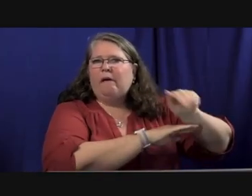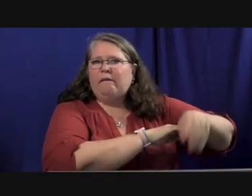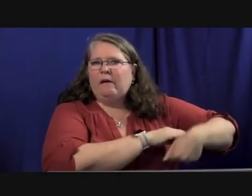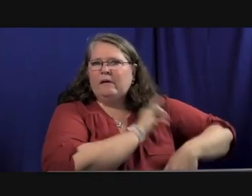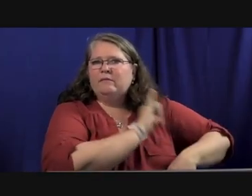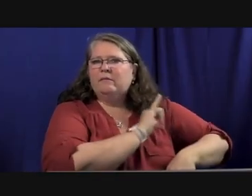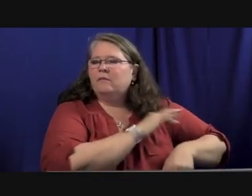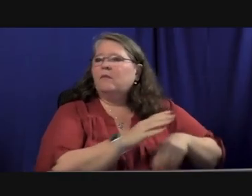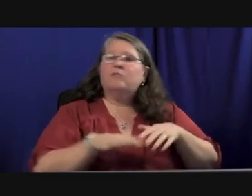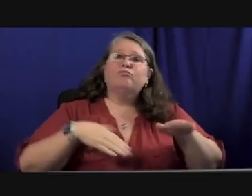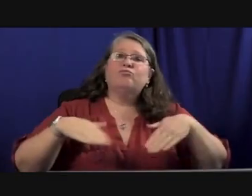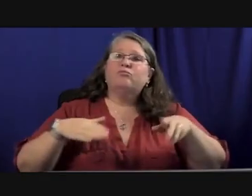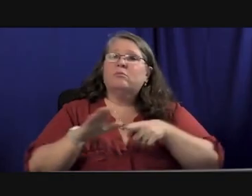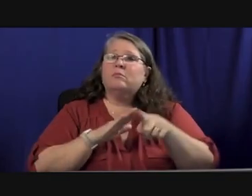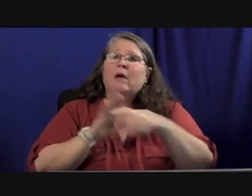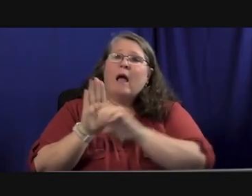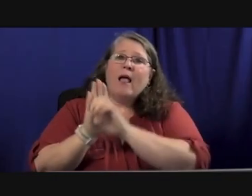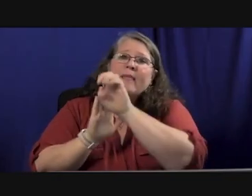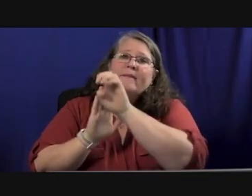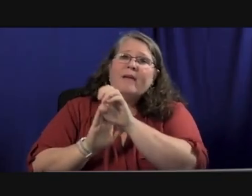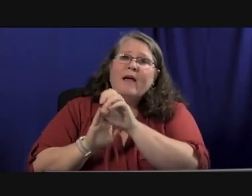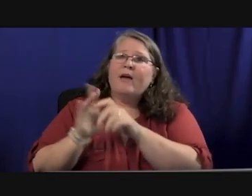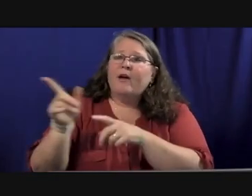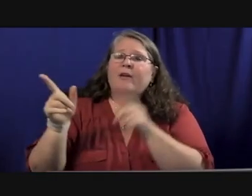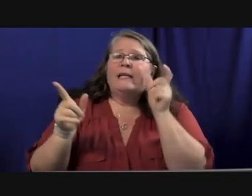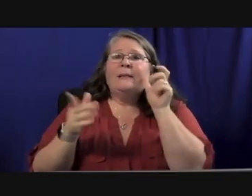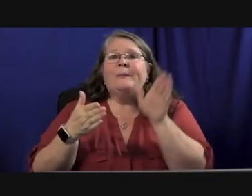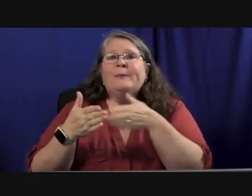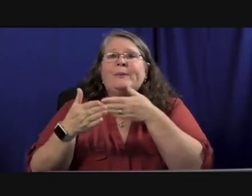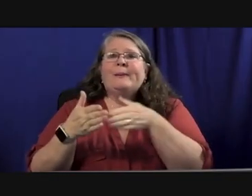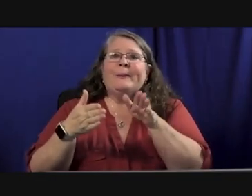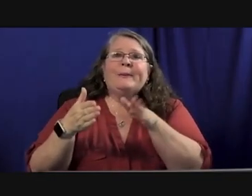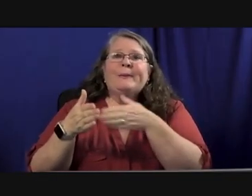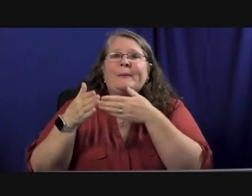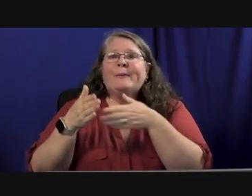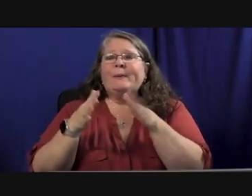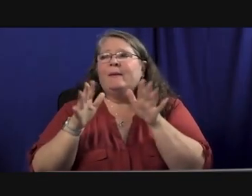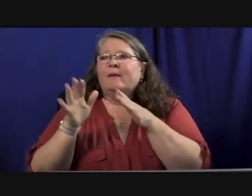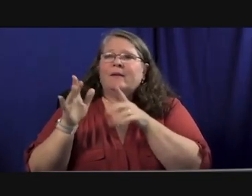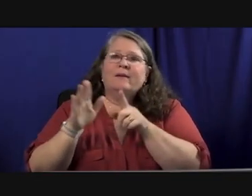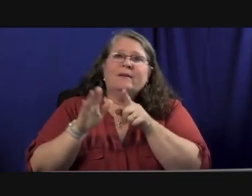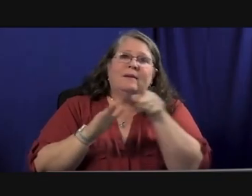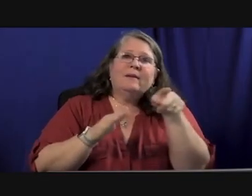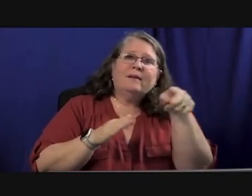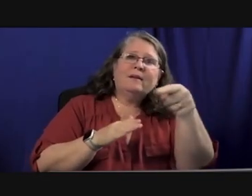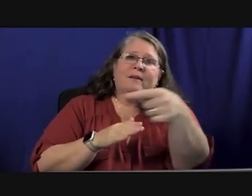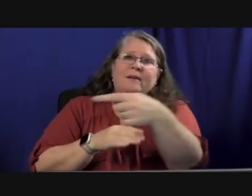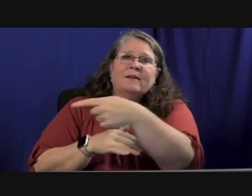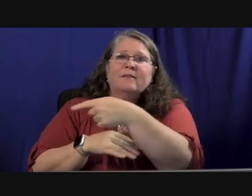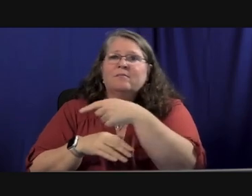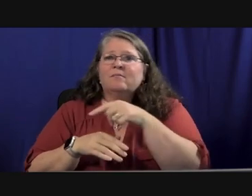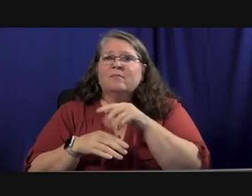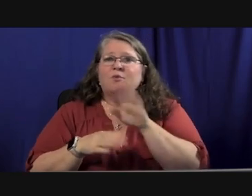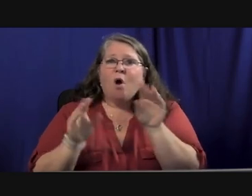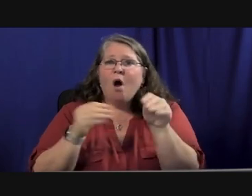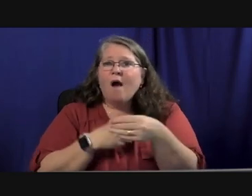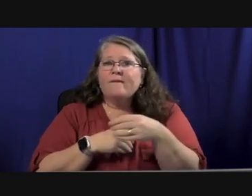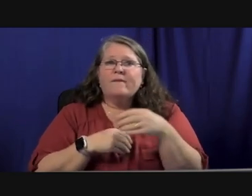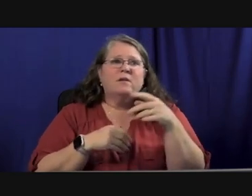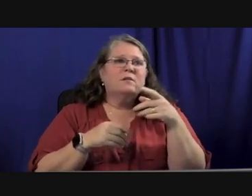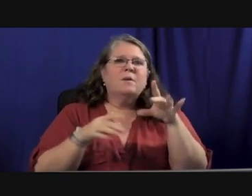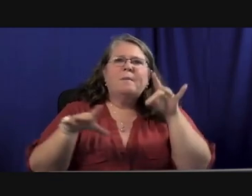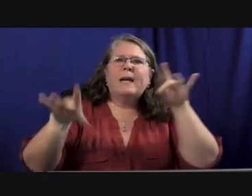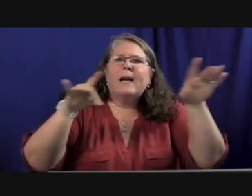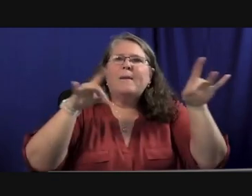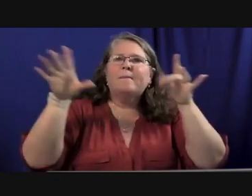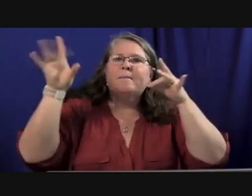happy with as far as the boss, so they're making some comments about that. Then you go over to the elevator and you hear some elevator music, and you go on around the